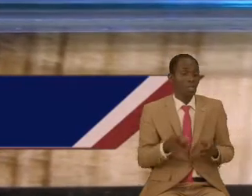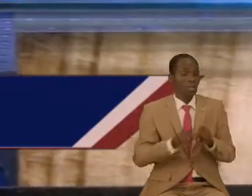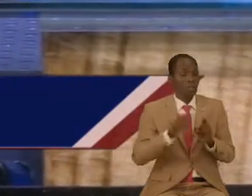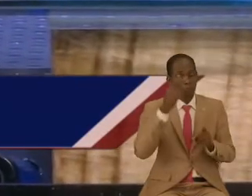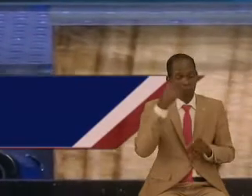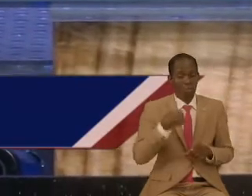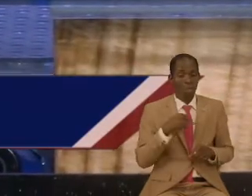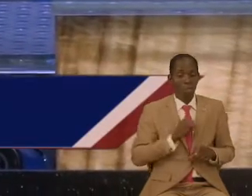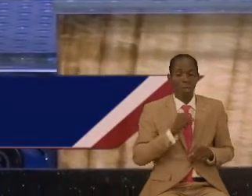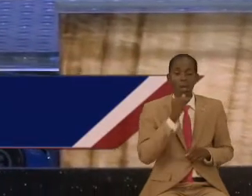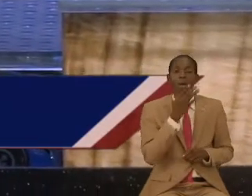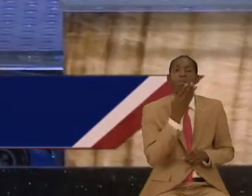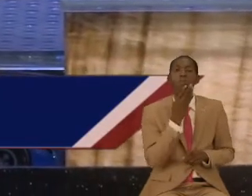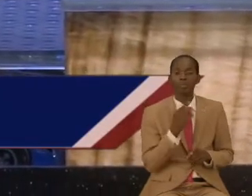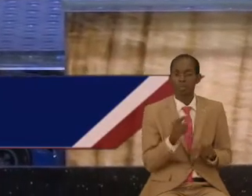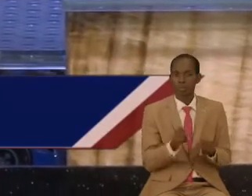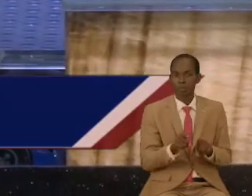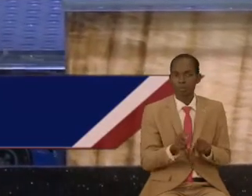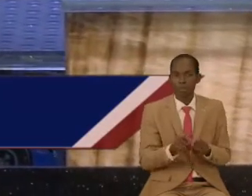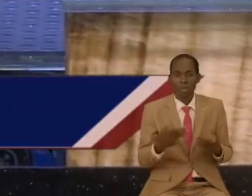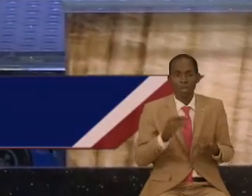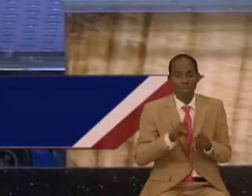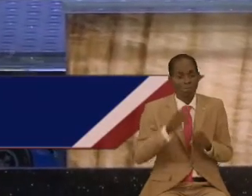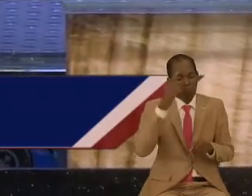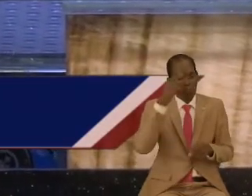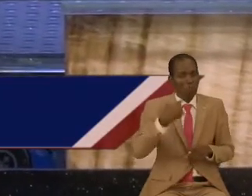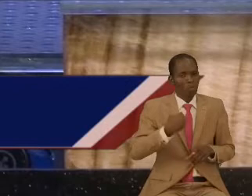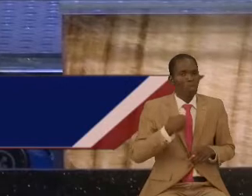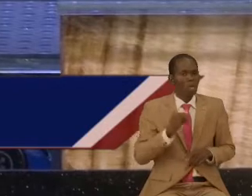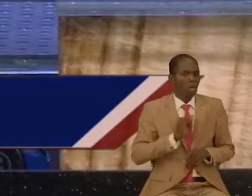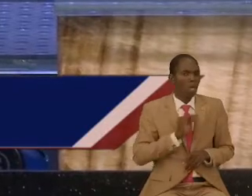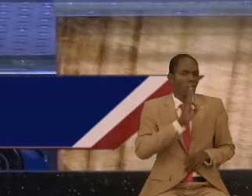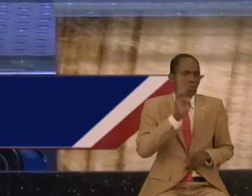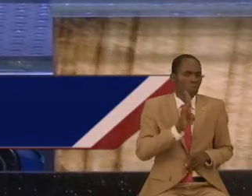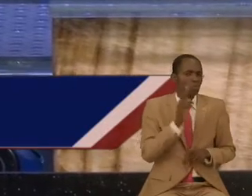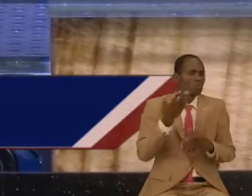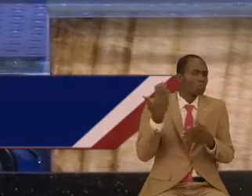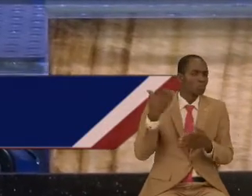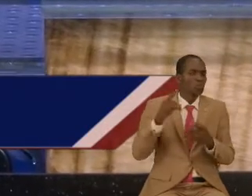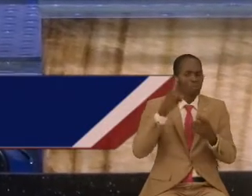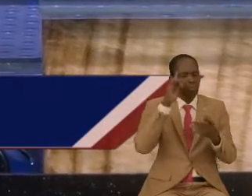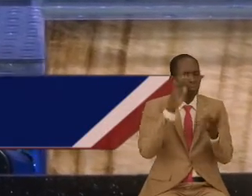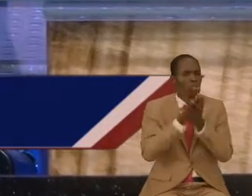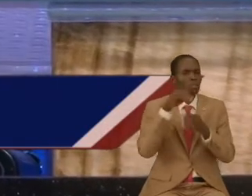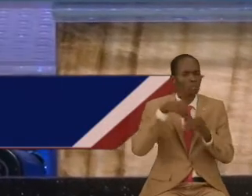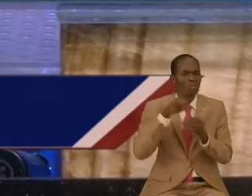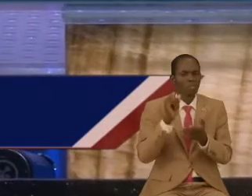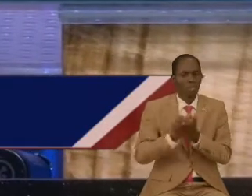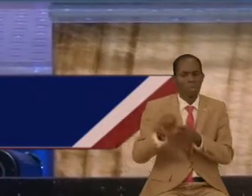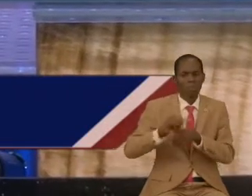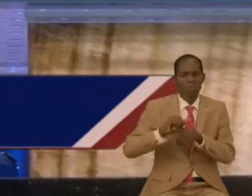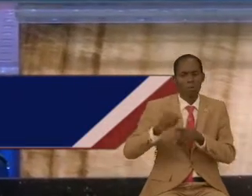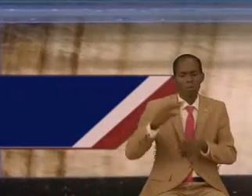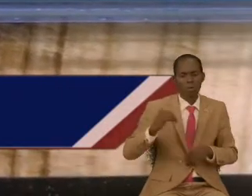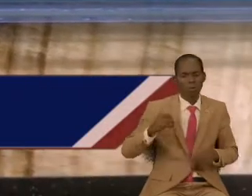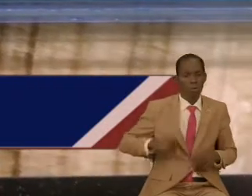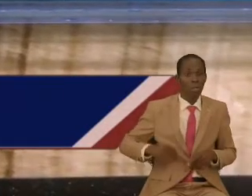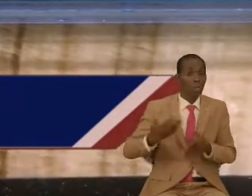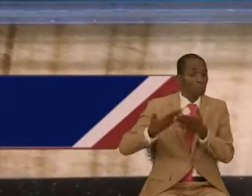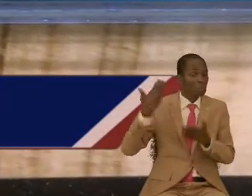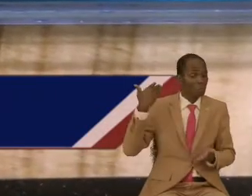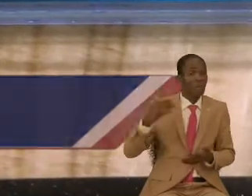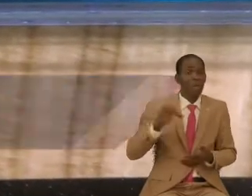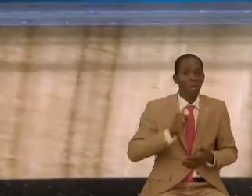Jew too. That's what he was saying. As for me, I used to believe in that circumcision. As for me, I was persecuting